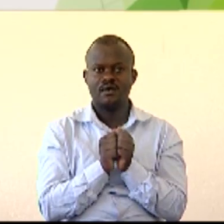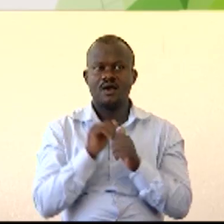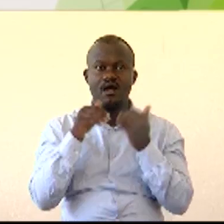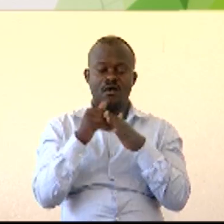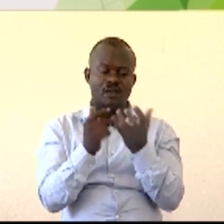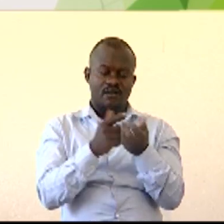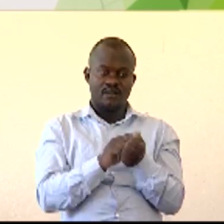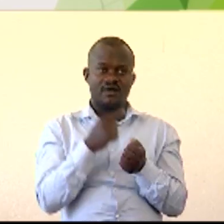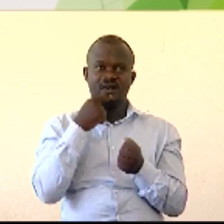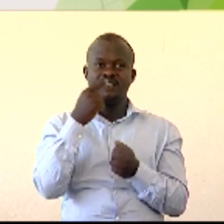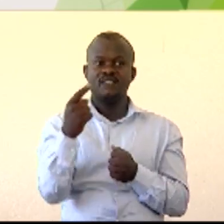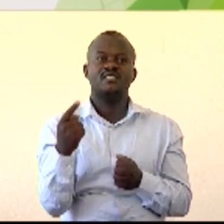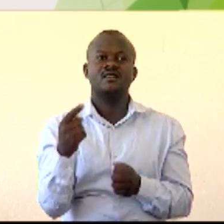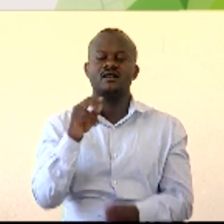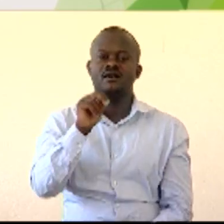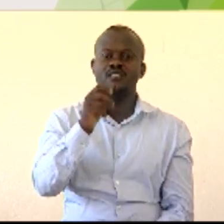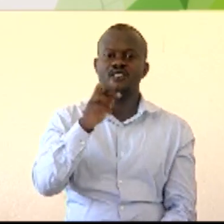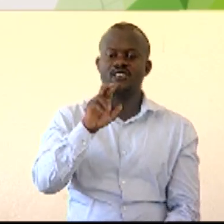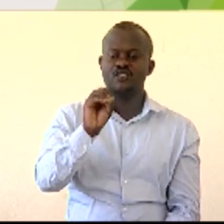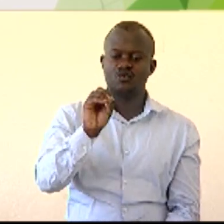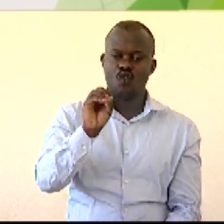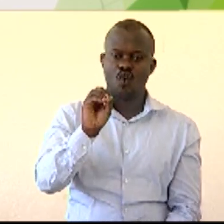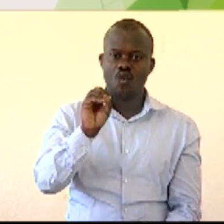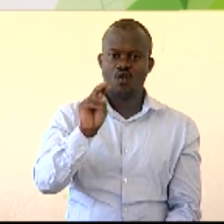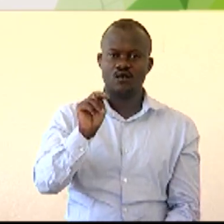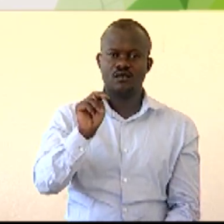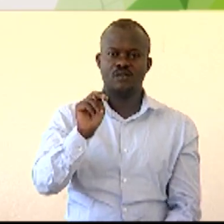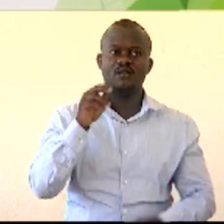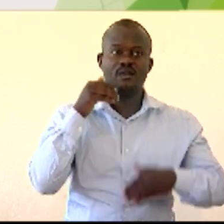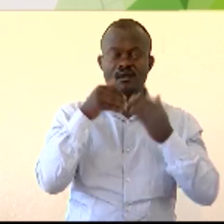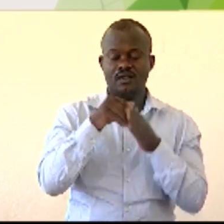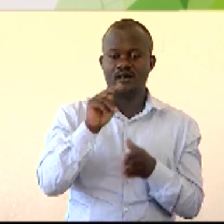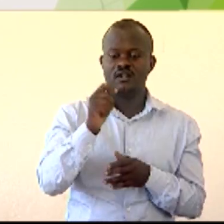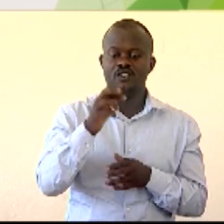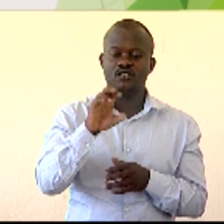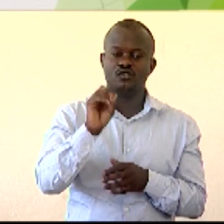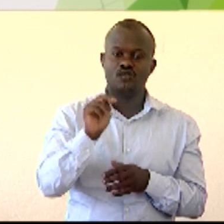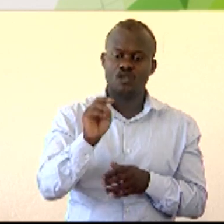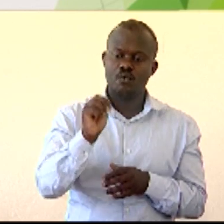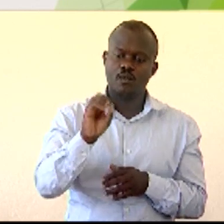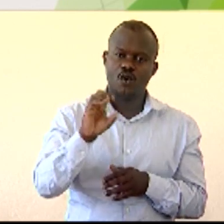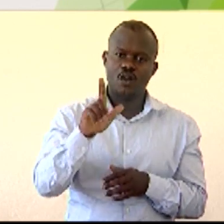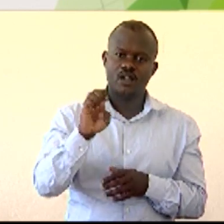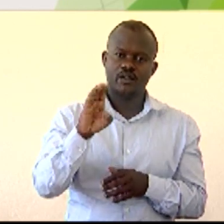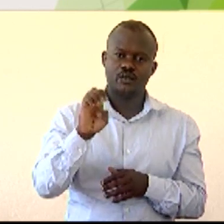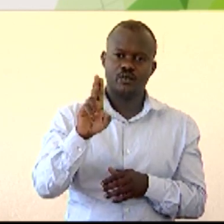calculate? We say this is a neutral molecule. And therefore, the neutral molecule, if it is a neutral molecule, the